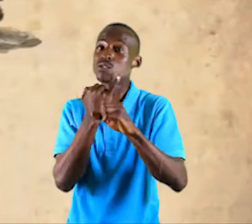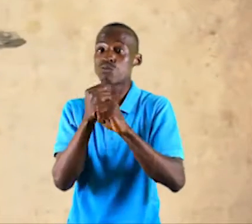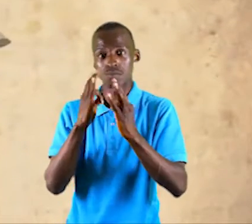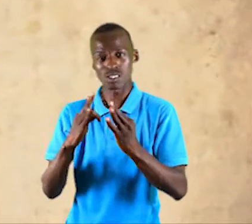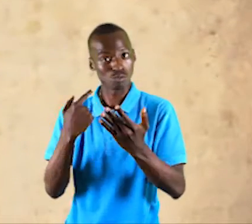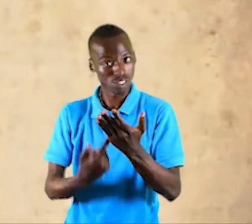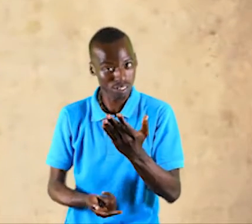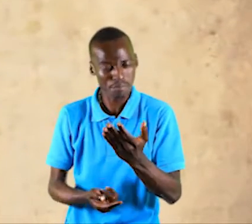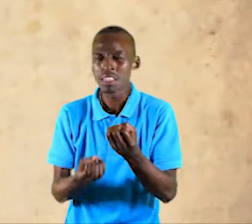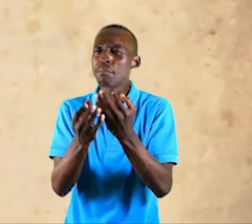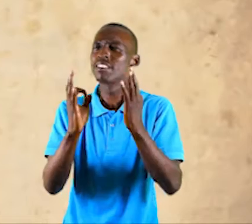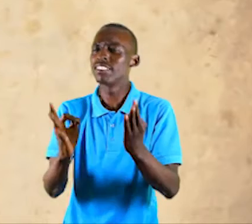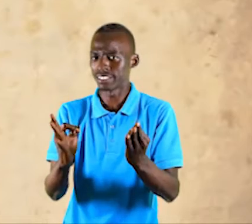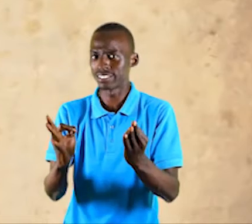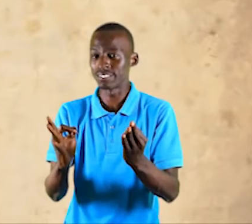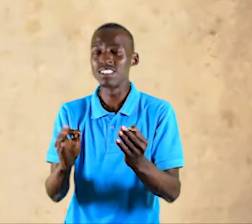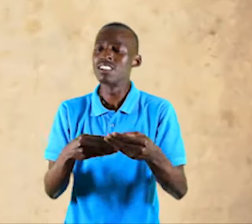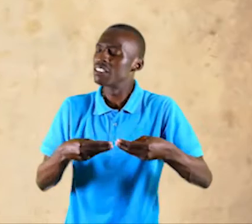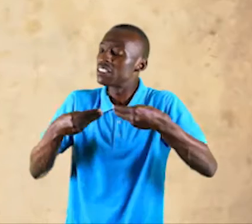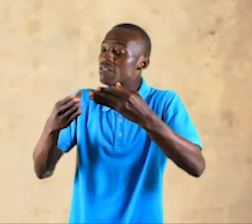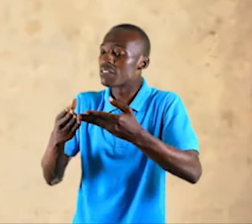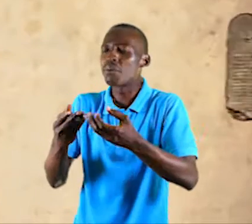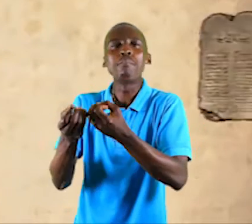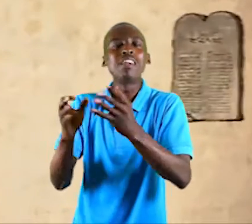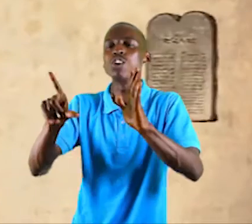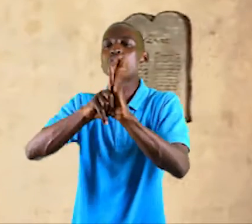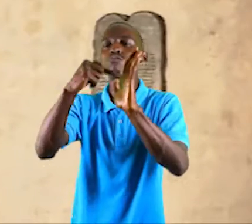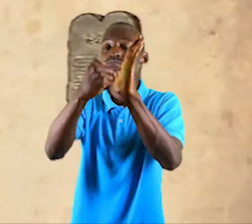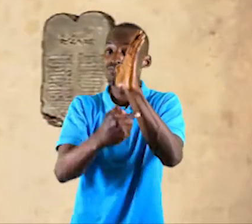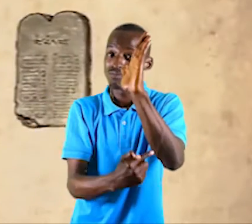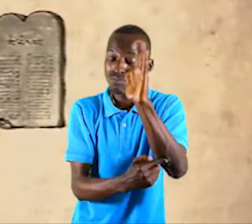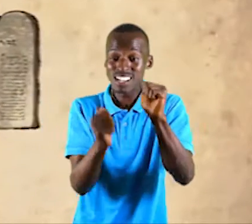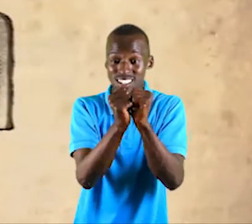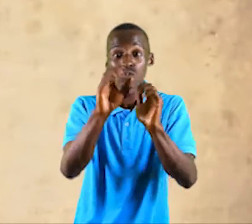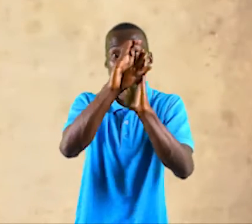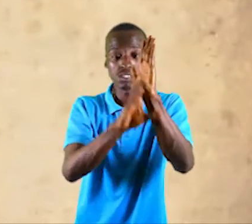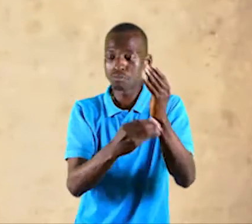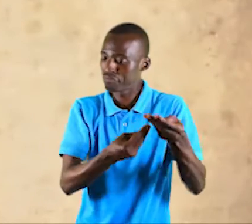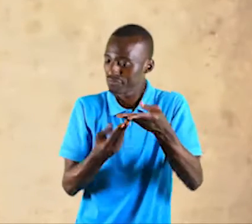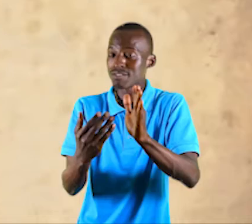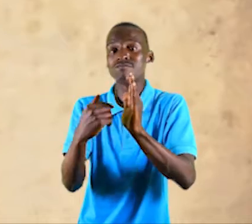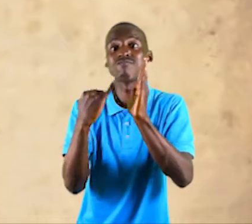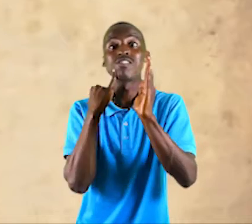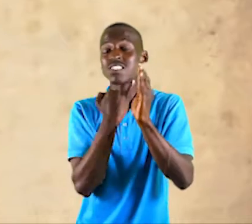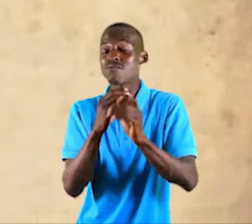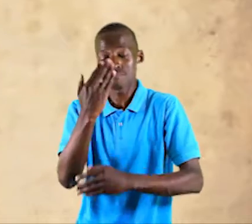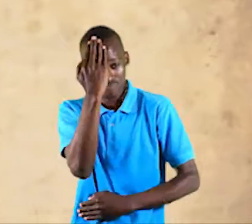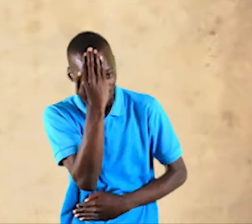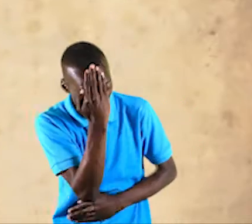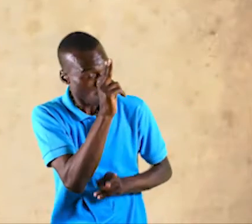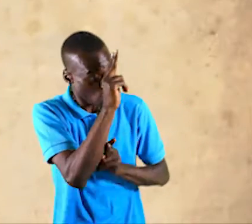do something. A lot of things, actually. He gives them a whole set of laws. It includes the 10 Commandments. And if they obey